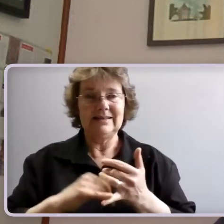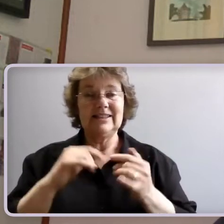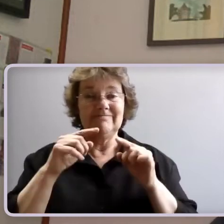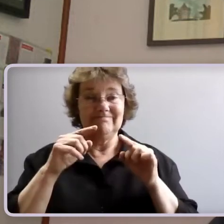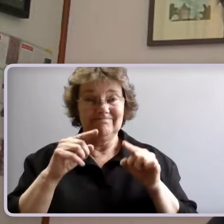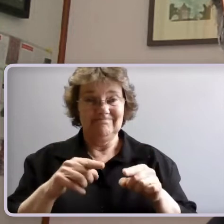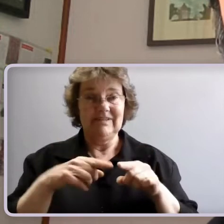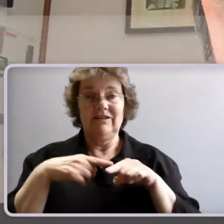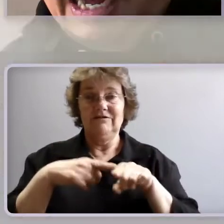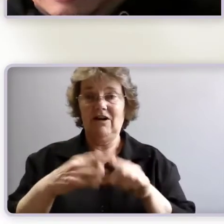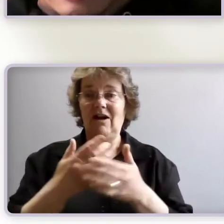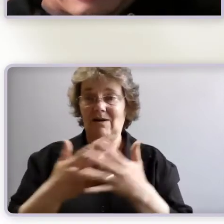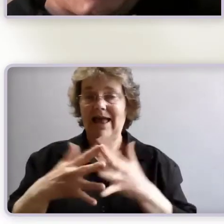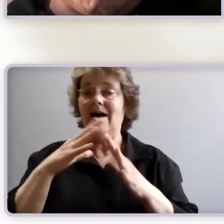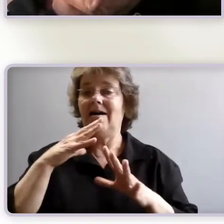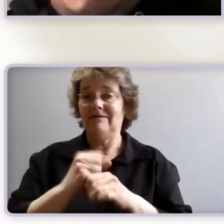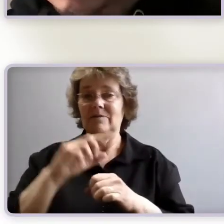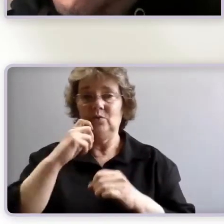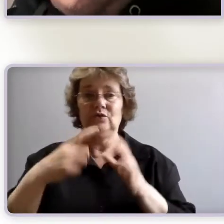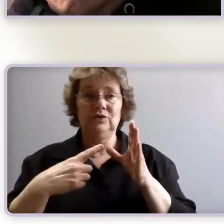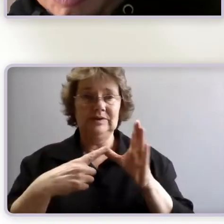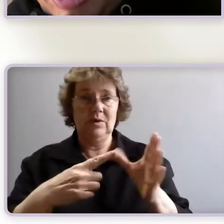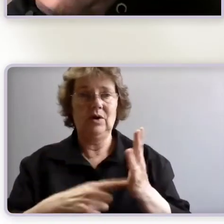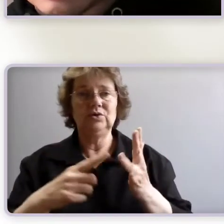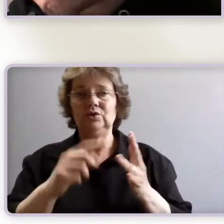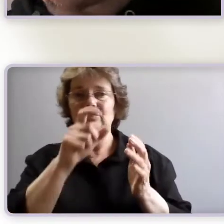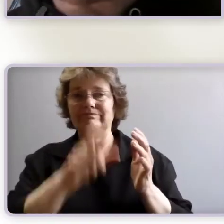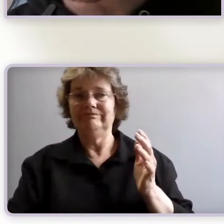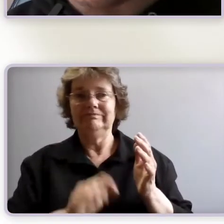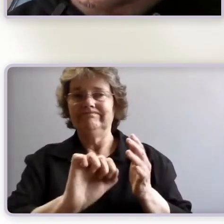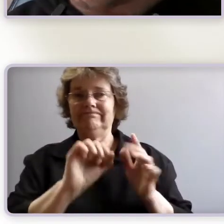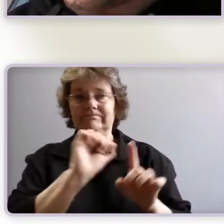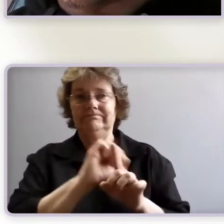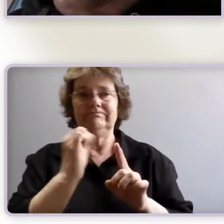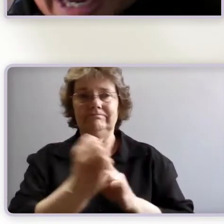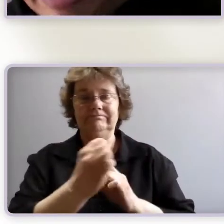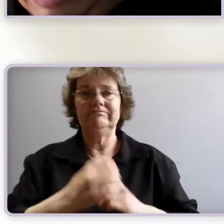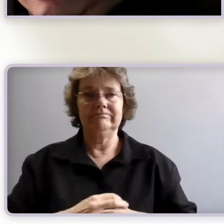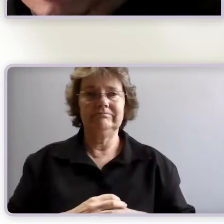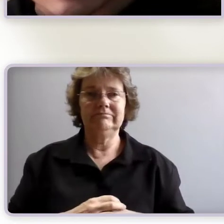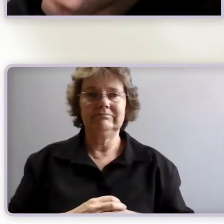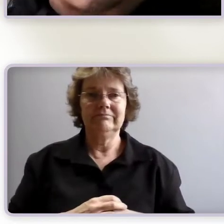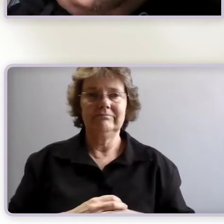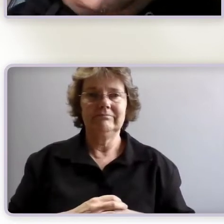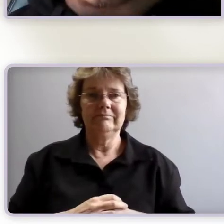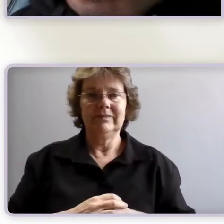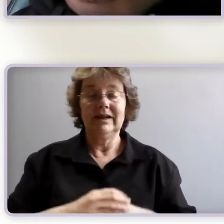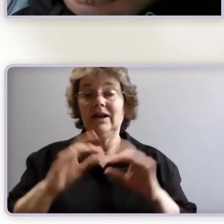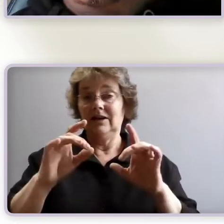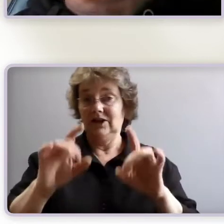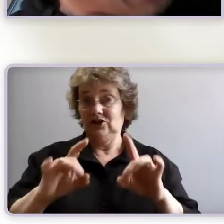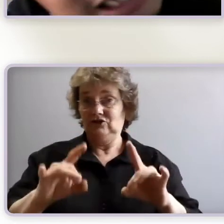your circumstances. I think the idea of Australia being a fair country